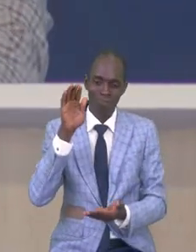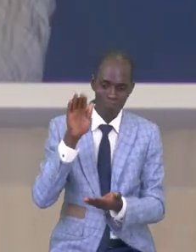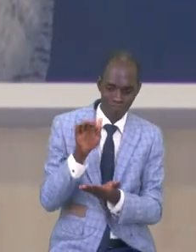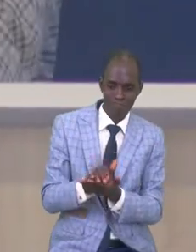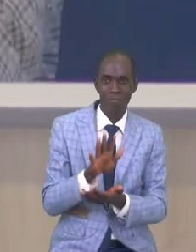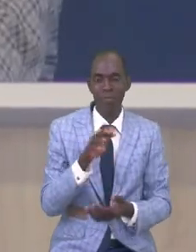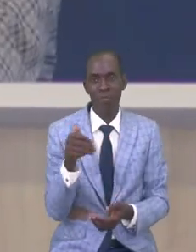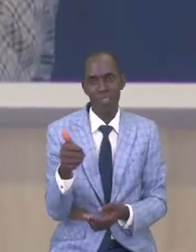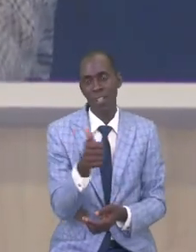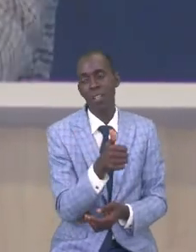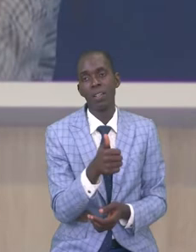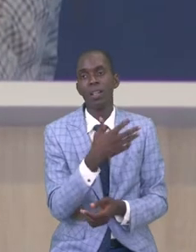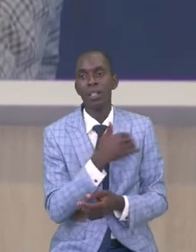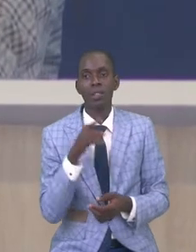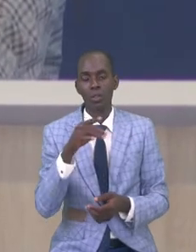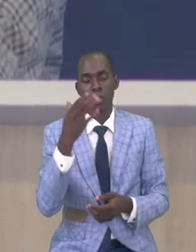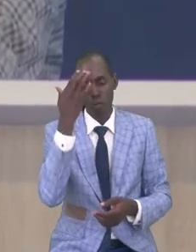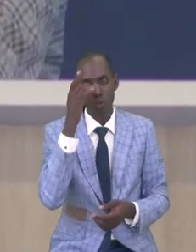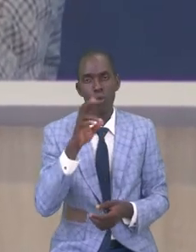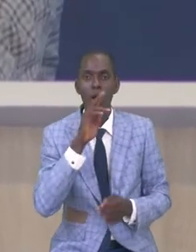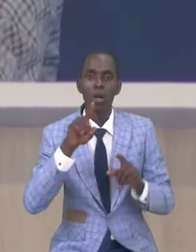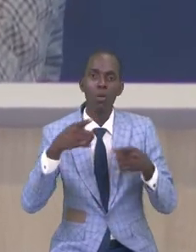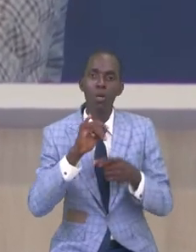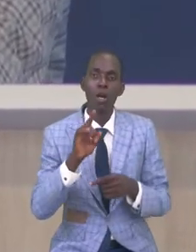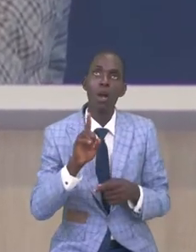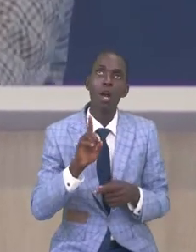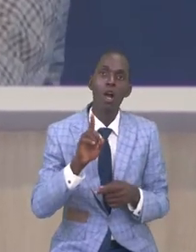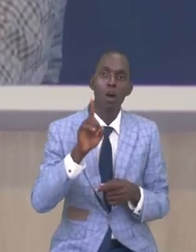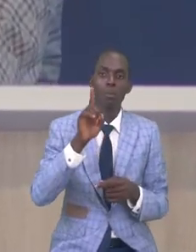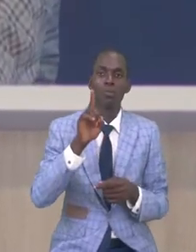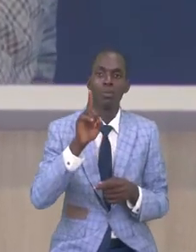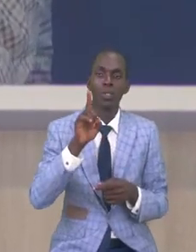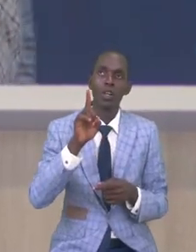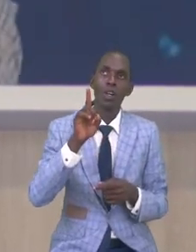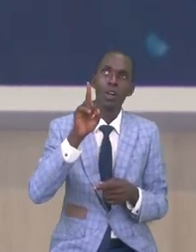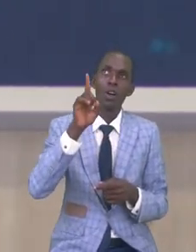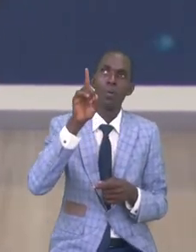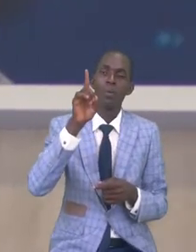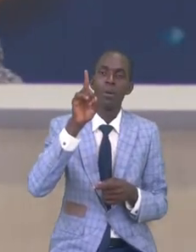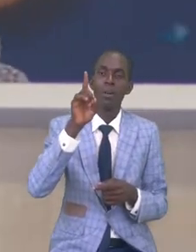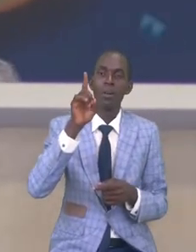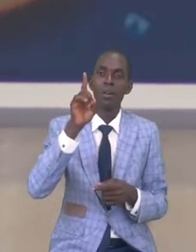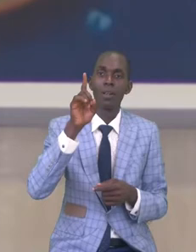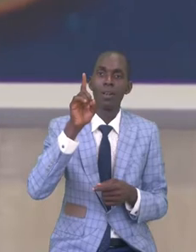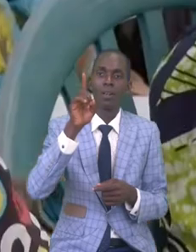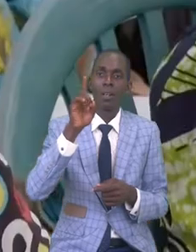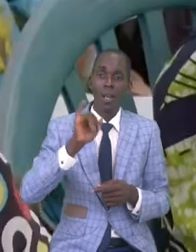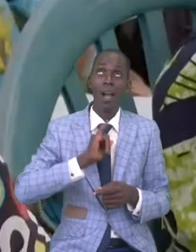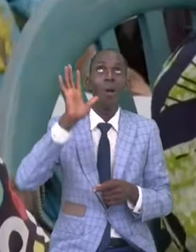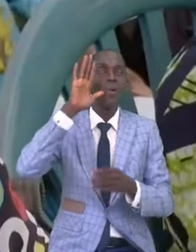know you're going up, up, up, I will get